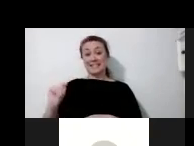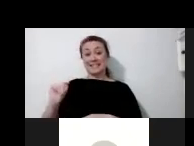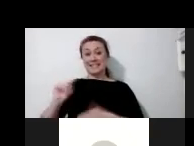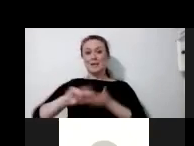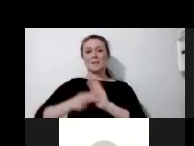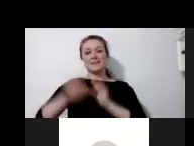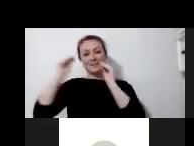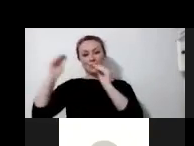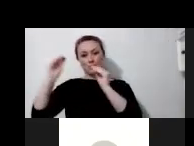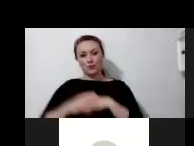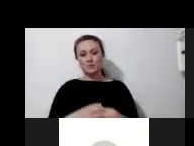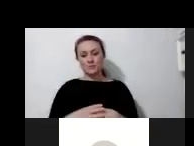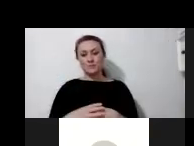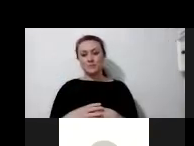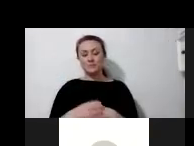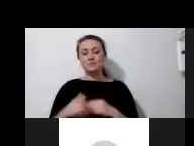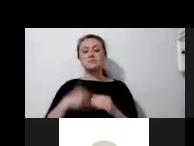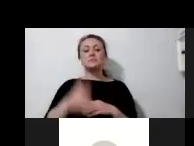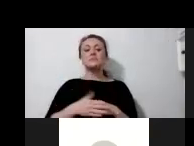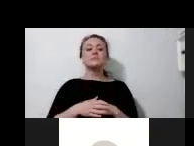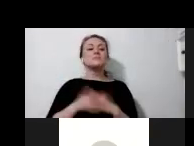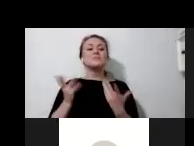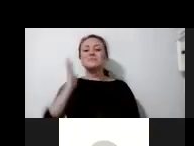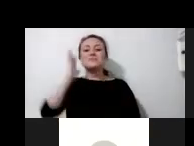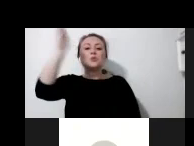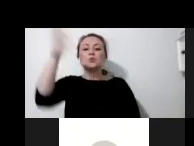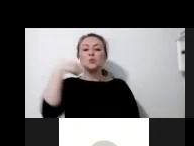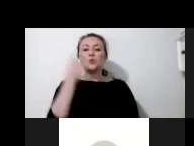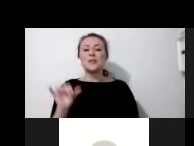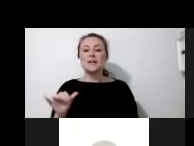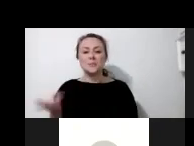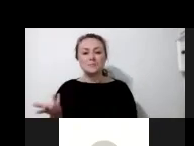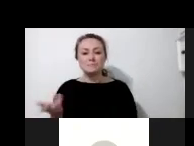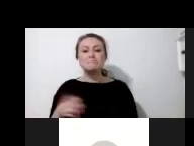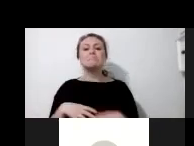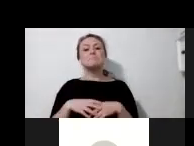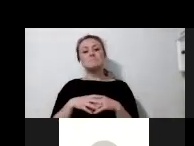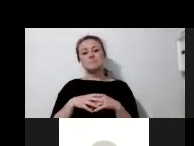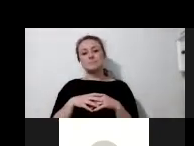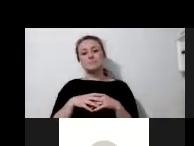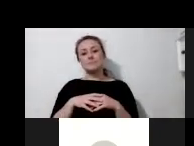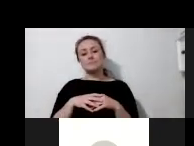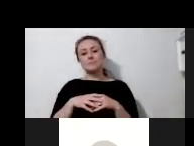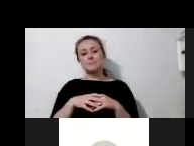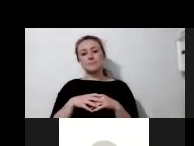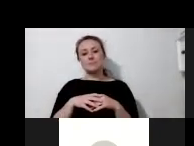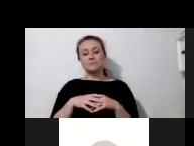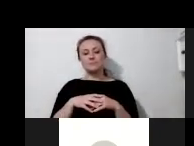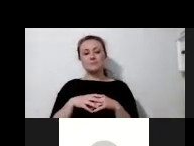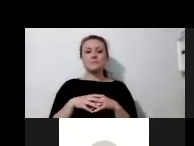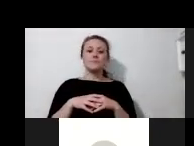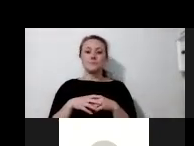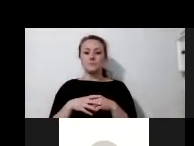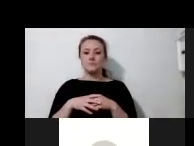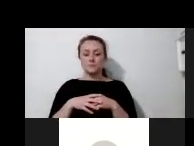slide. What is the future? I'm very happy to say that this young lady, and this is Dr.